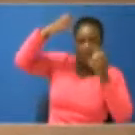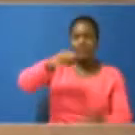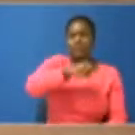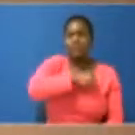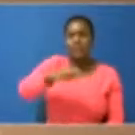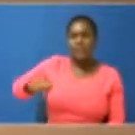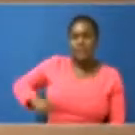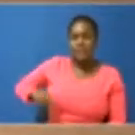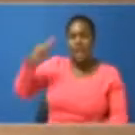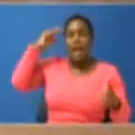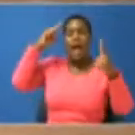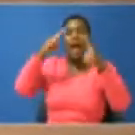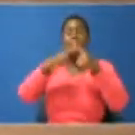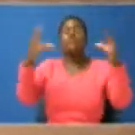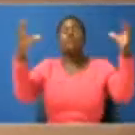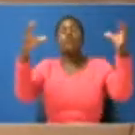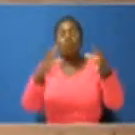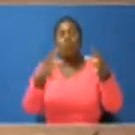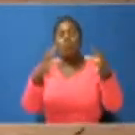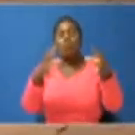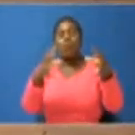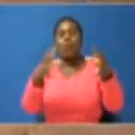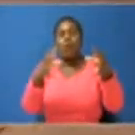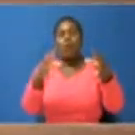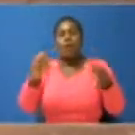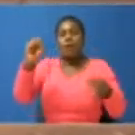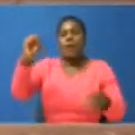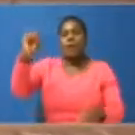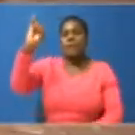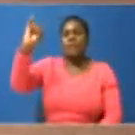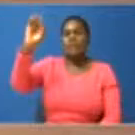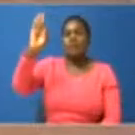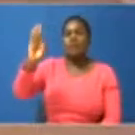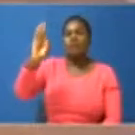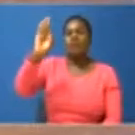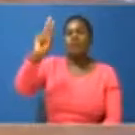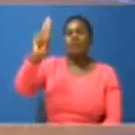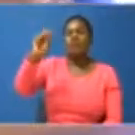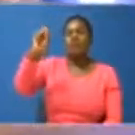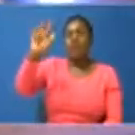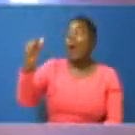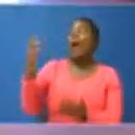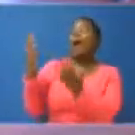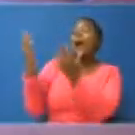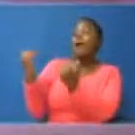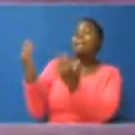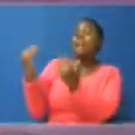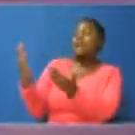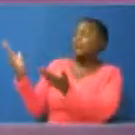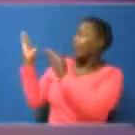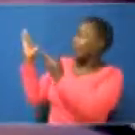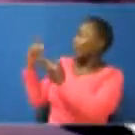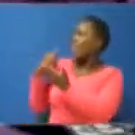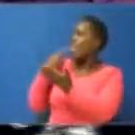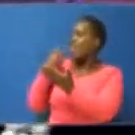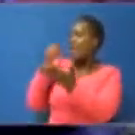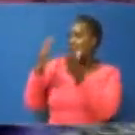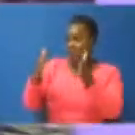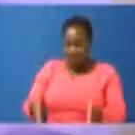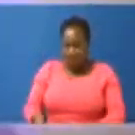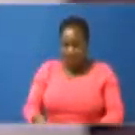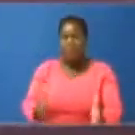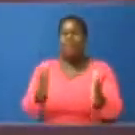candidate of the azimiya team uh arduino cephuna and uh let them come over here is the red carpet